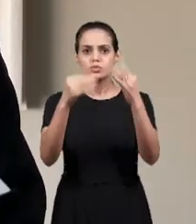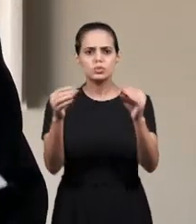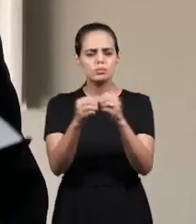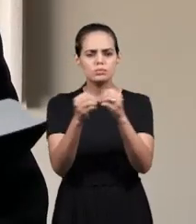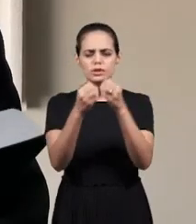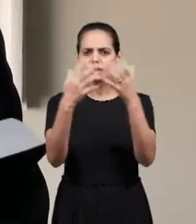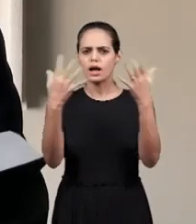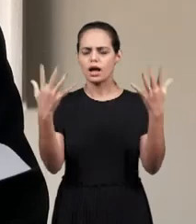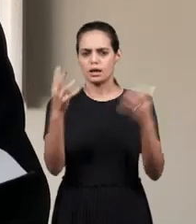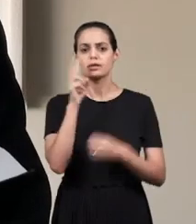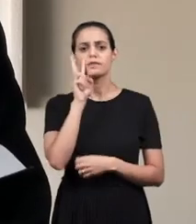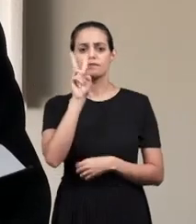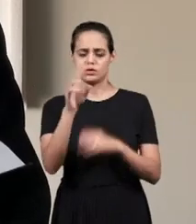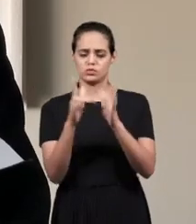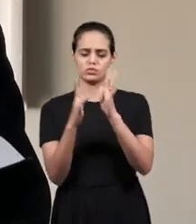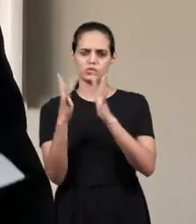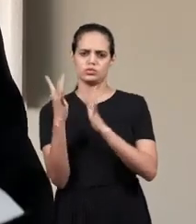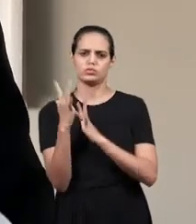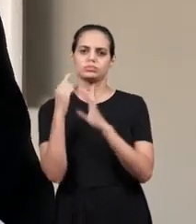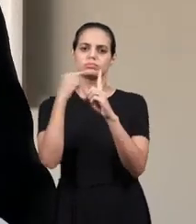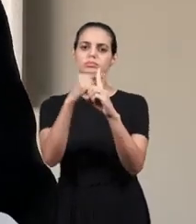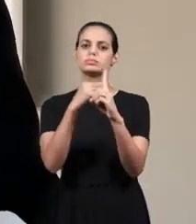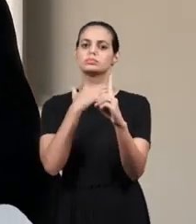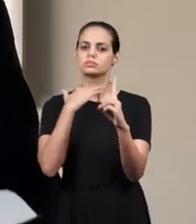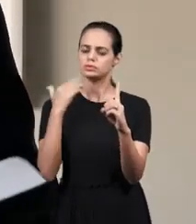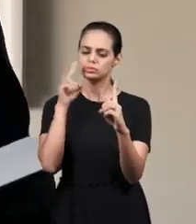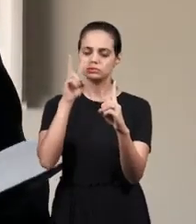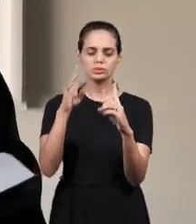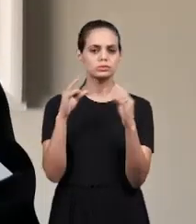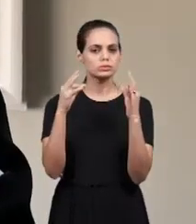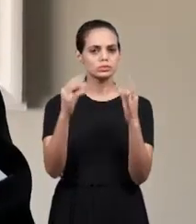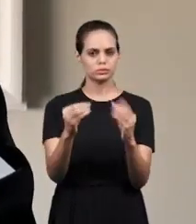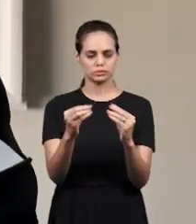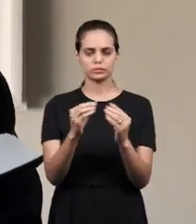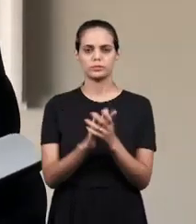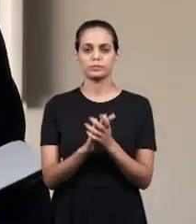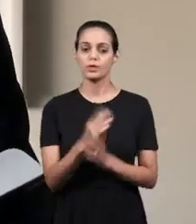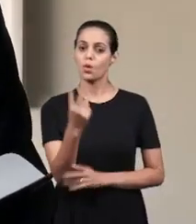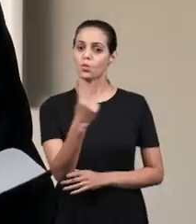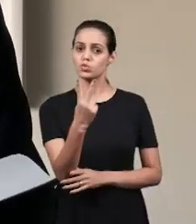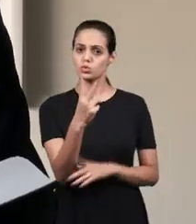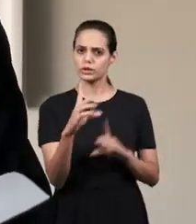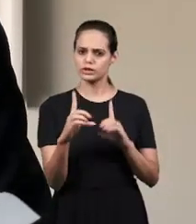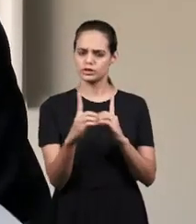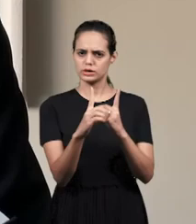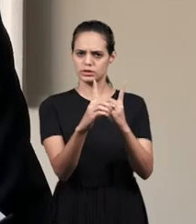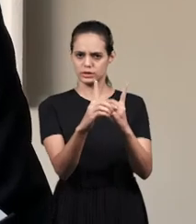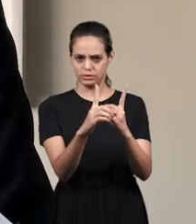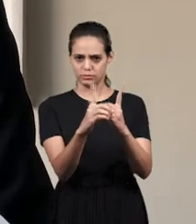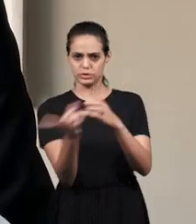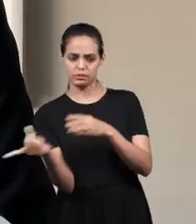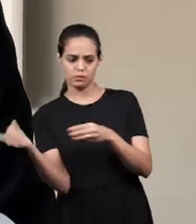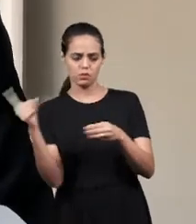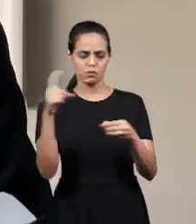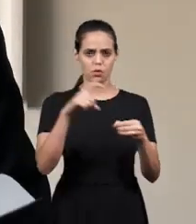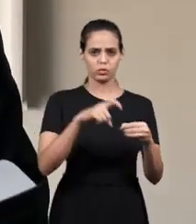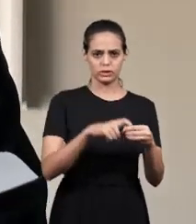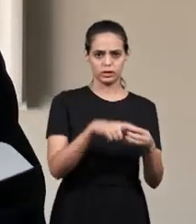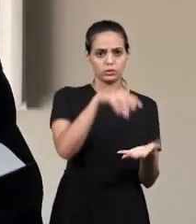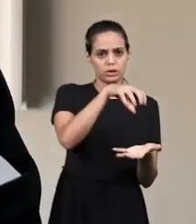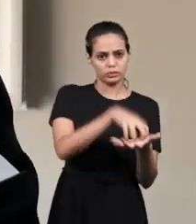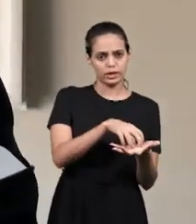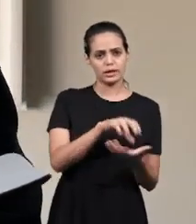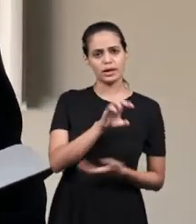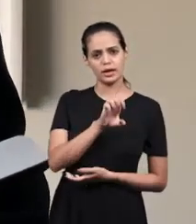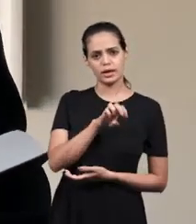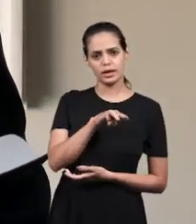Lord Jesus on the cross of the Calvary. And they were going back to their village of origin, which was Emmaus. And they